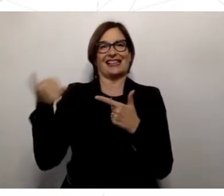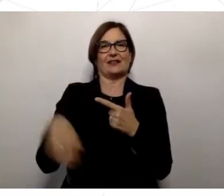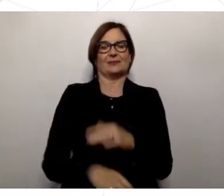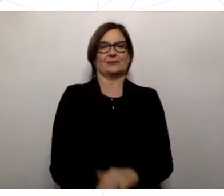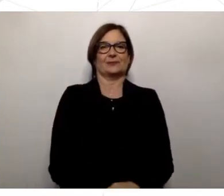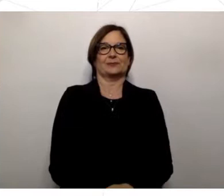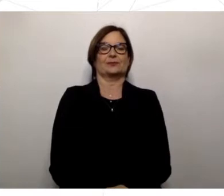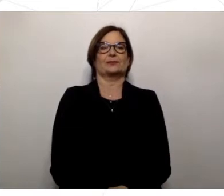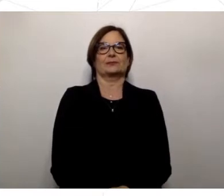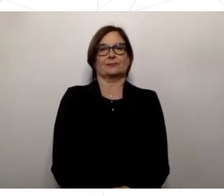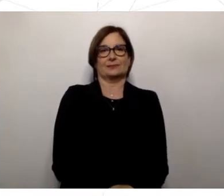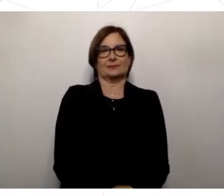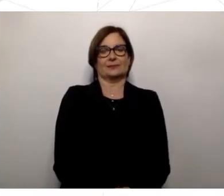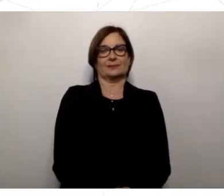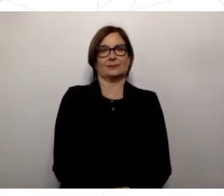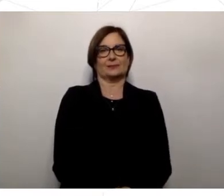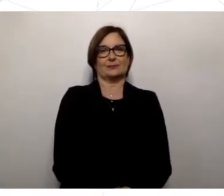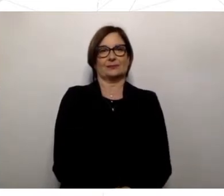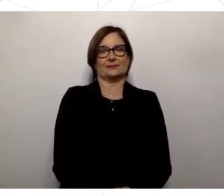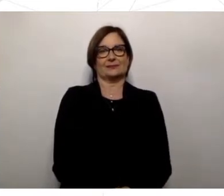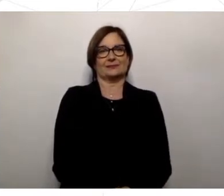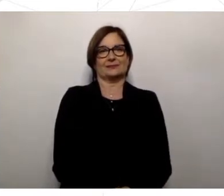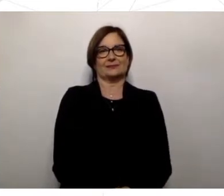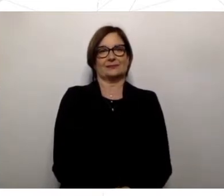assistant of Amos Miller.